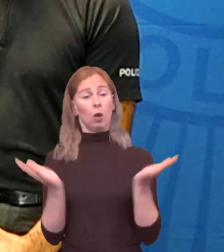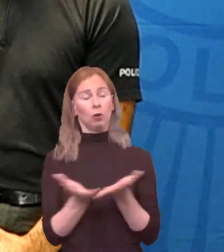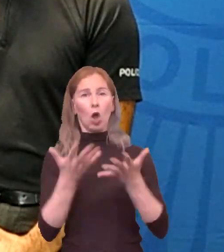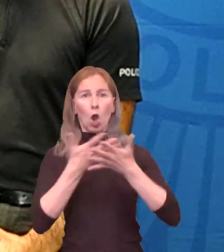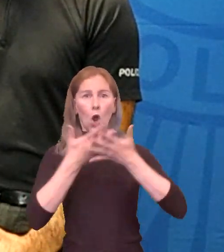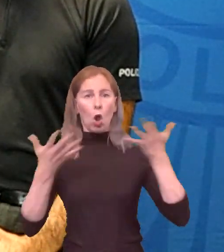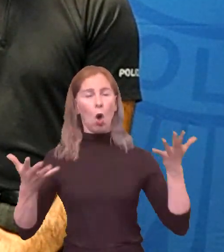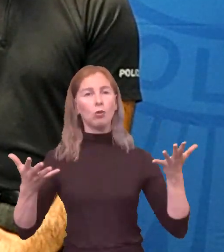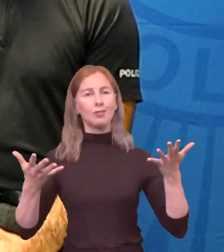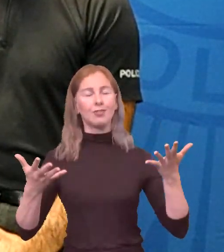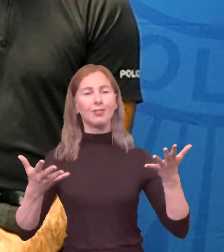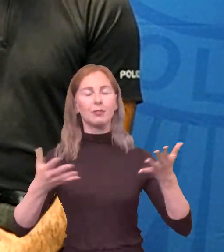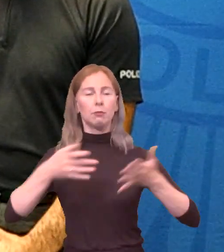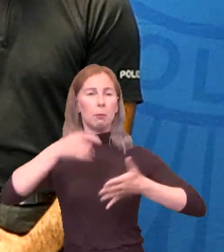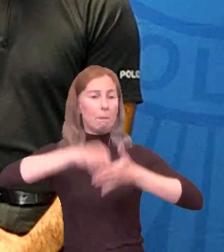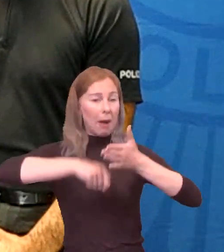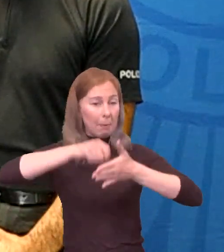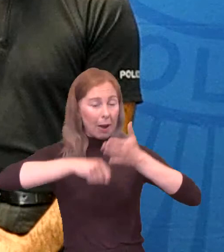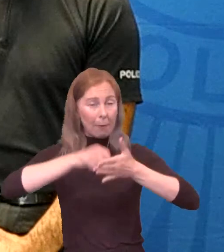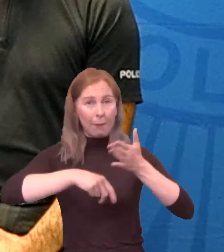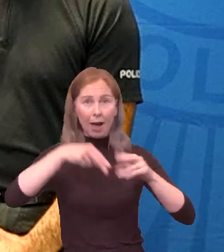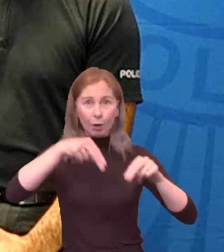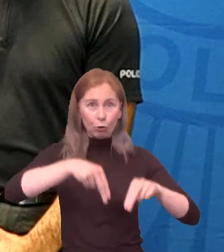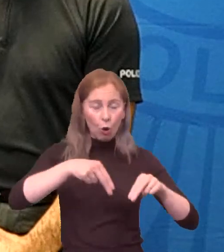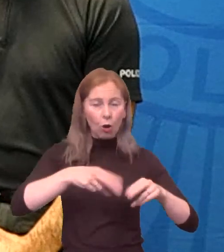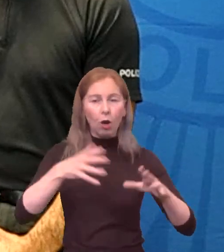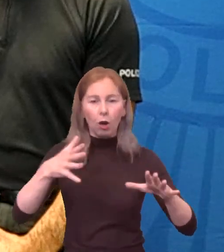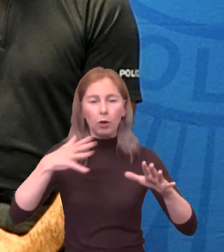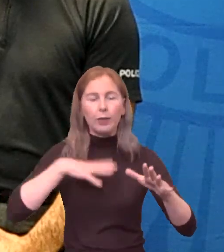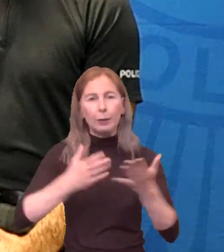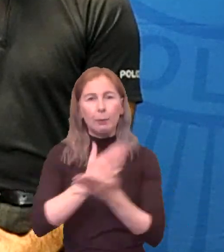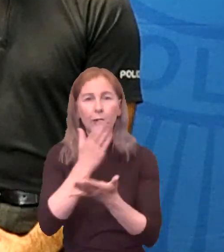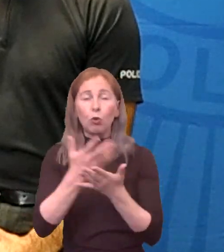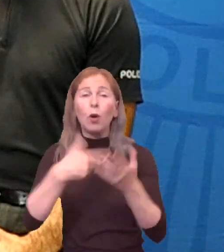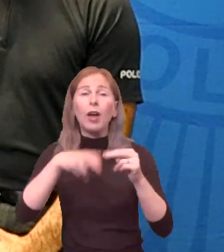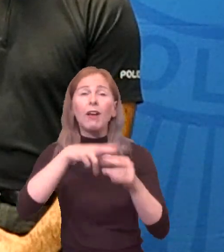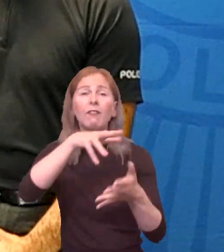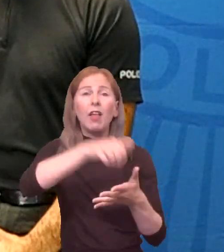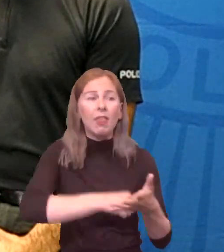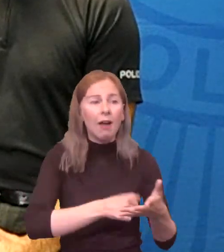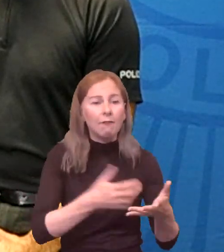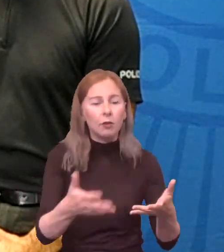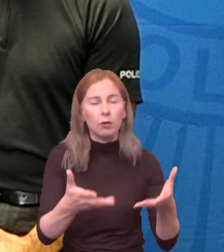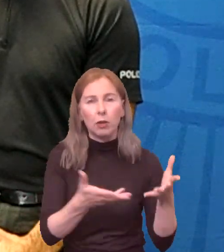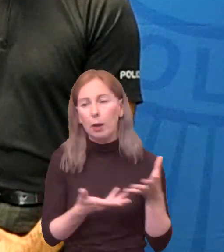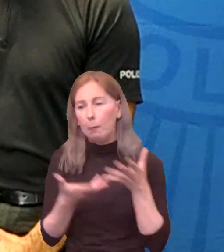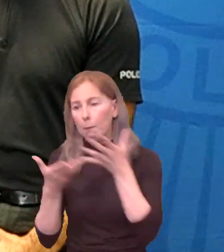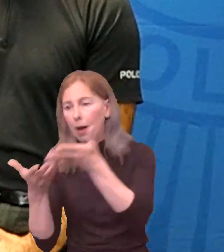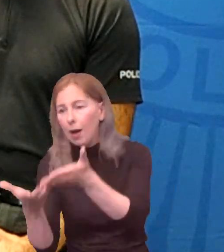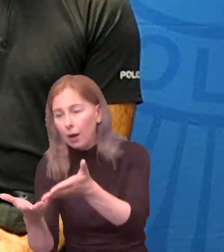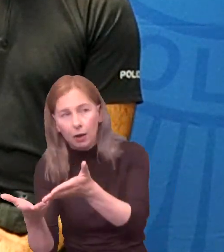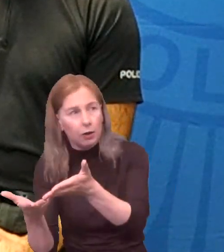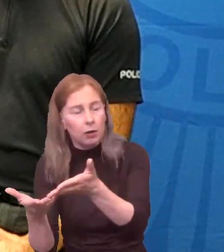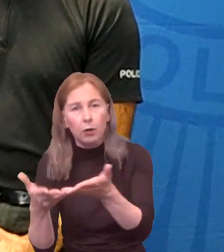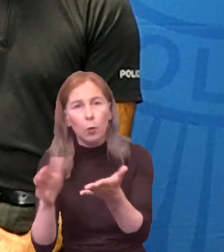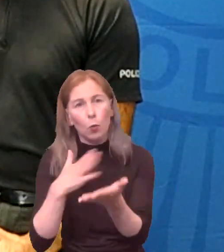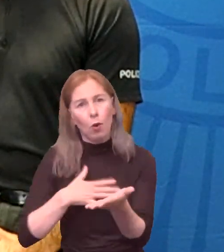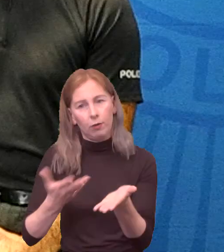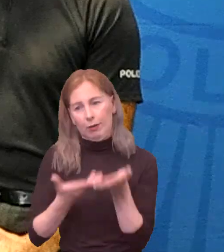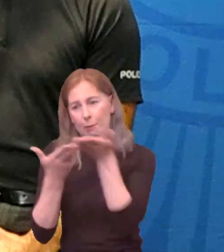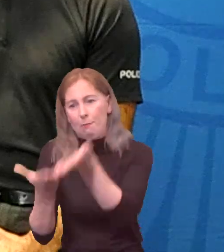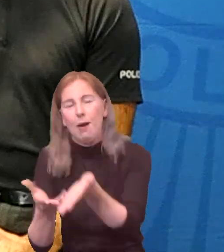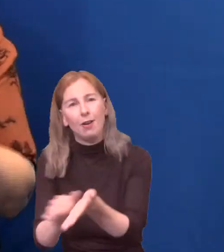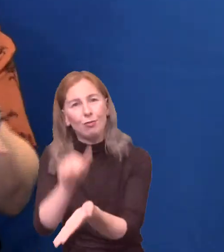purchased, we want to make sure that we're giving them back to legitimate owners. So please make sure your microchip details are kept up to